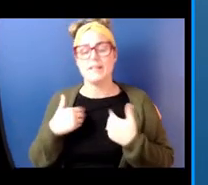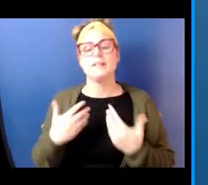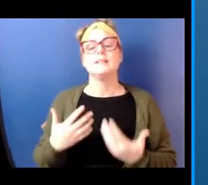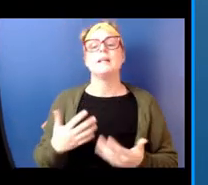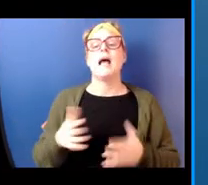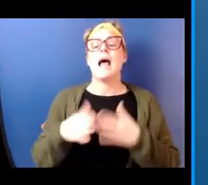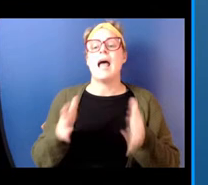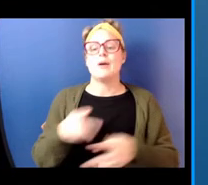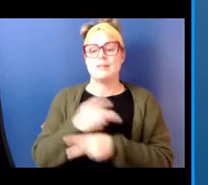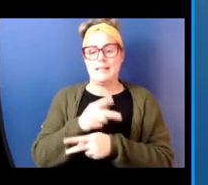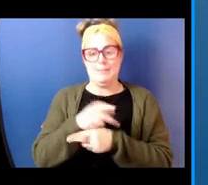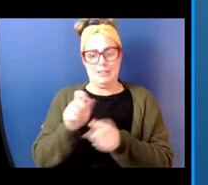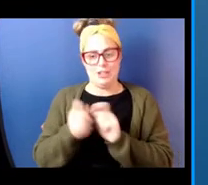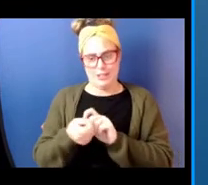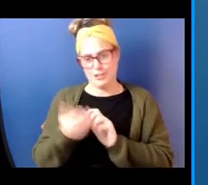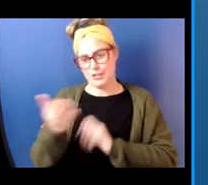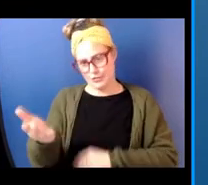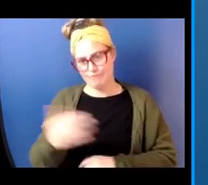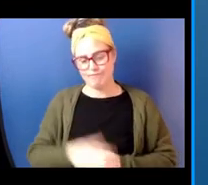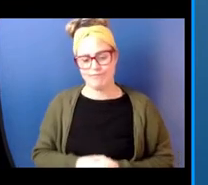regulation 3.4